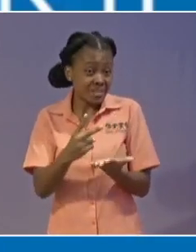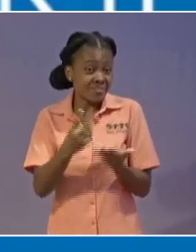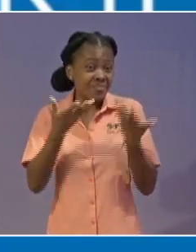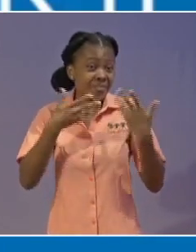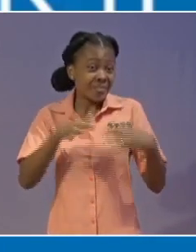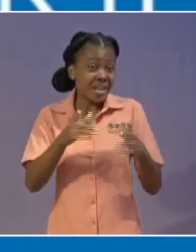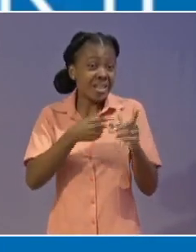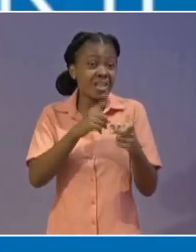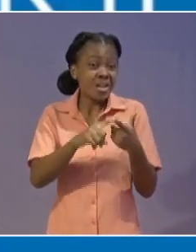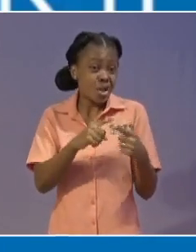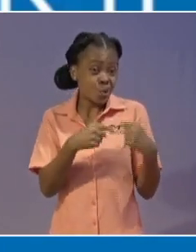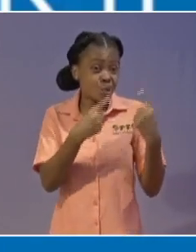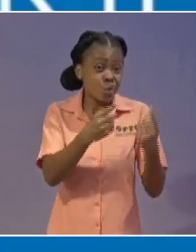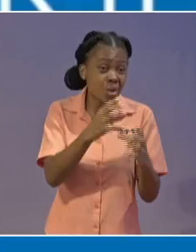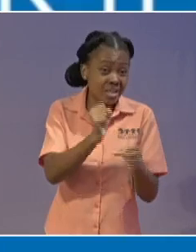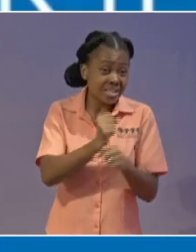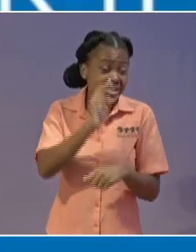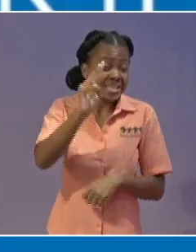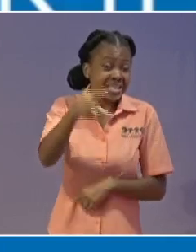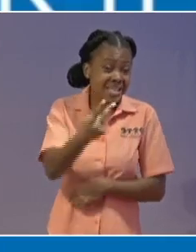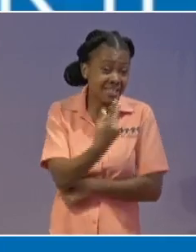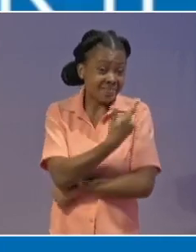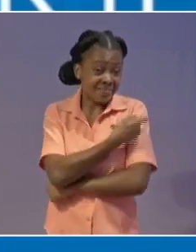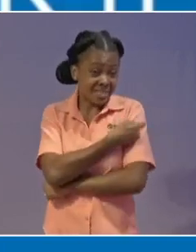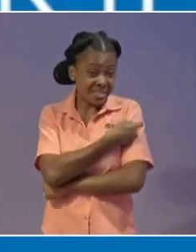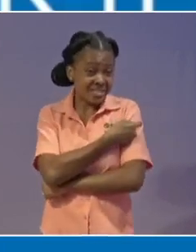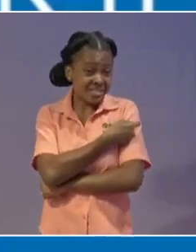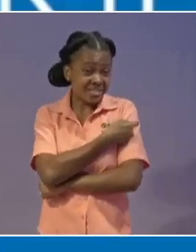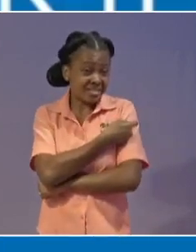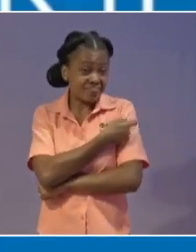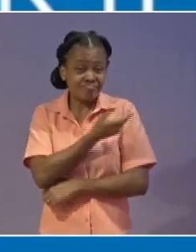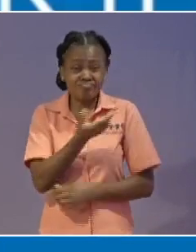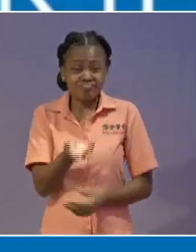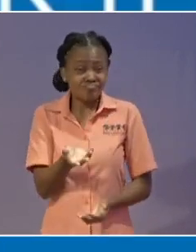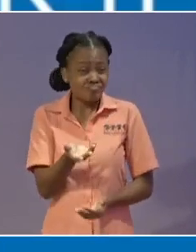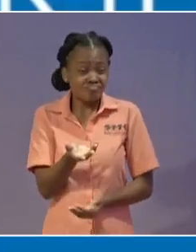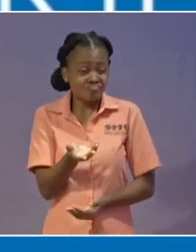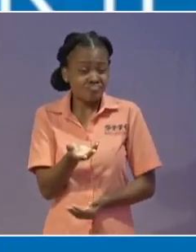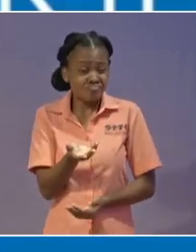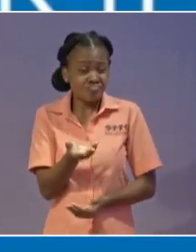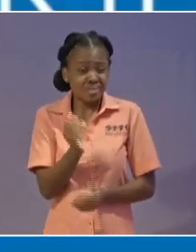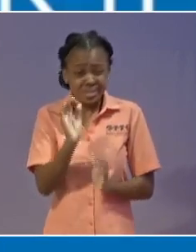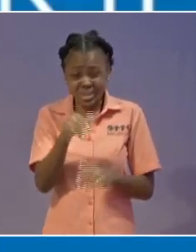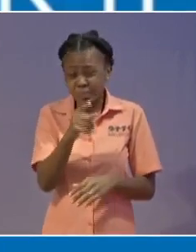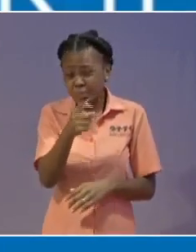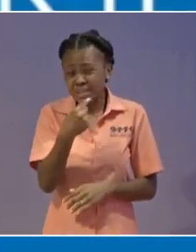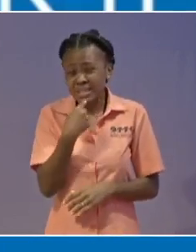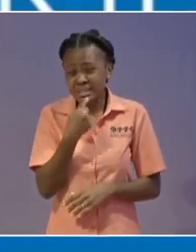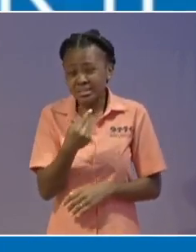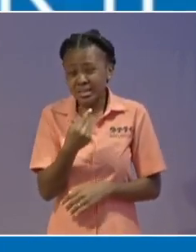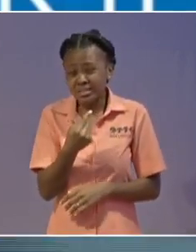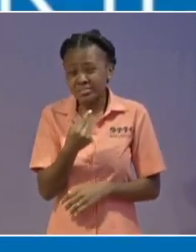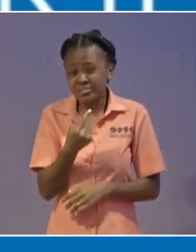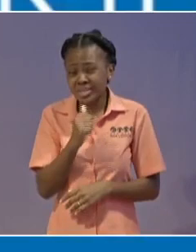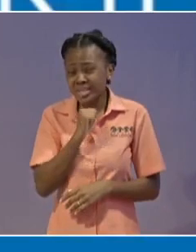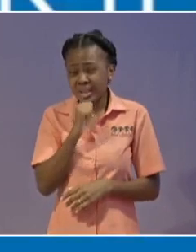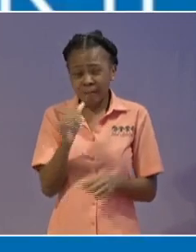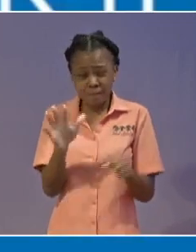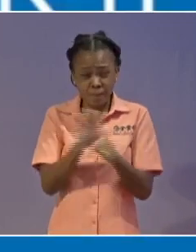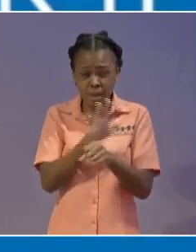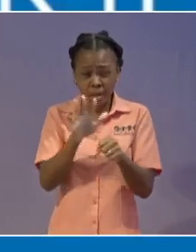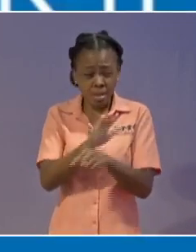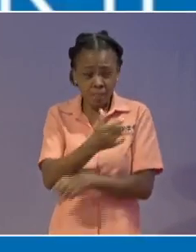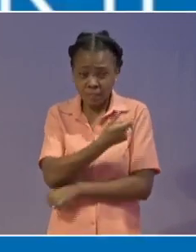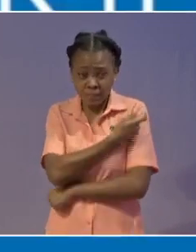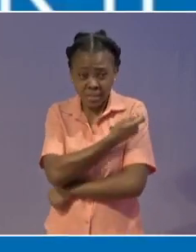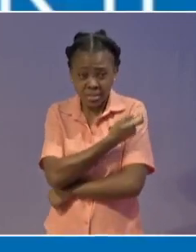being not fully vaccinated. not fully vaccinated in hospital or who have